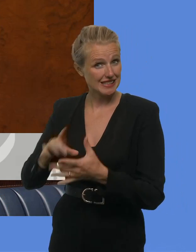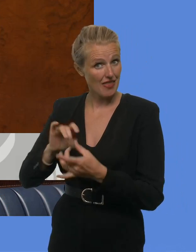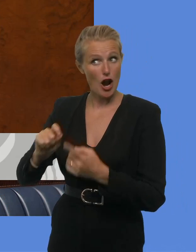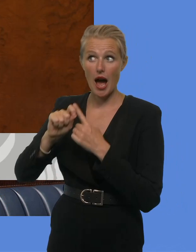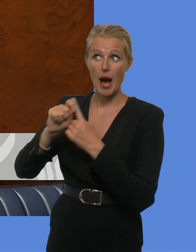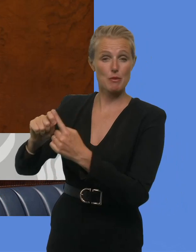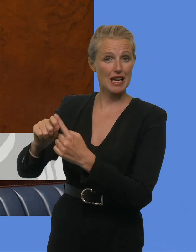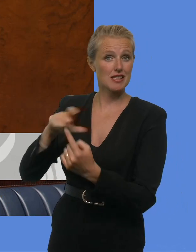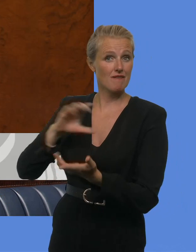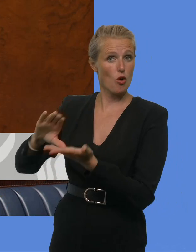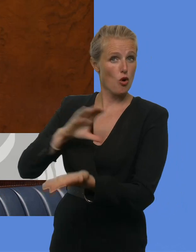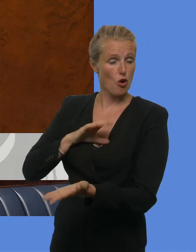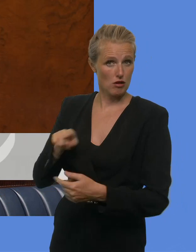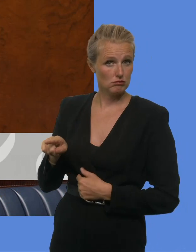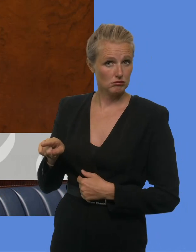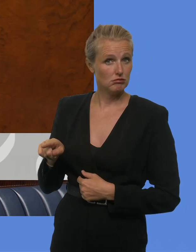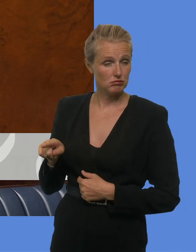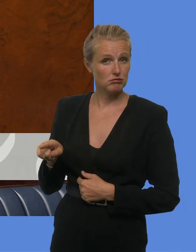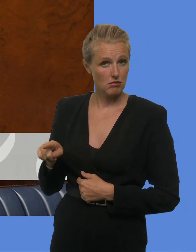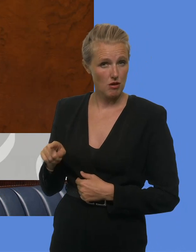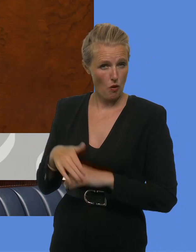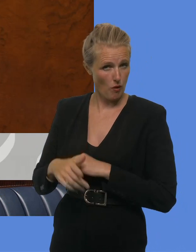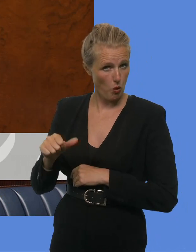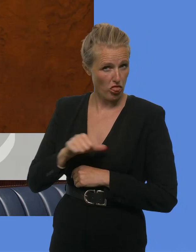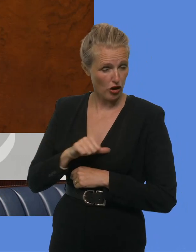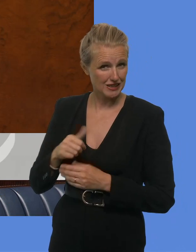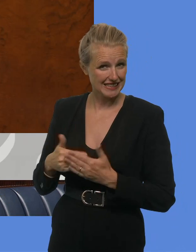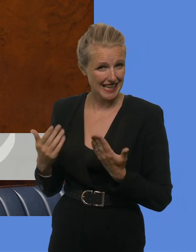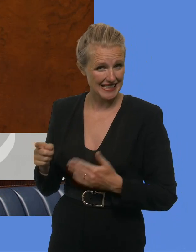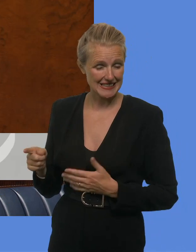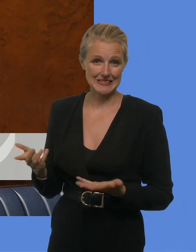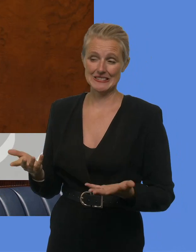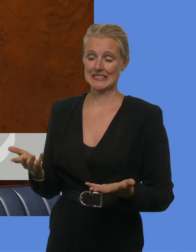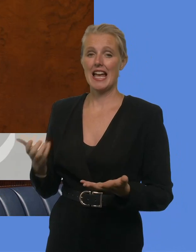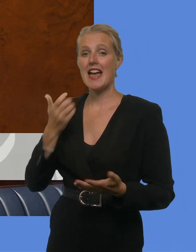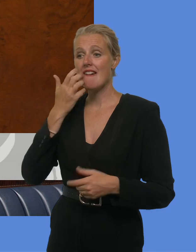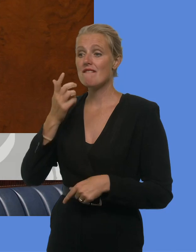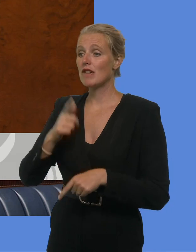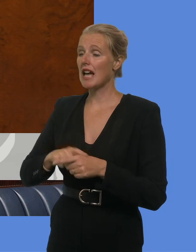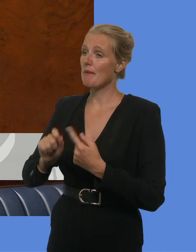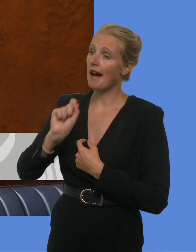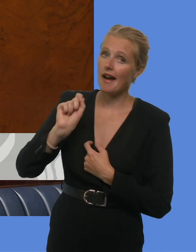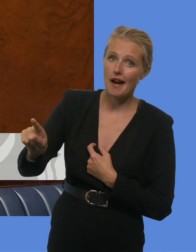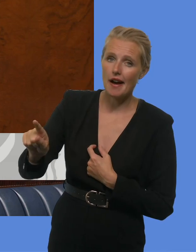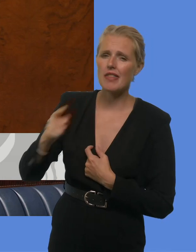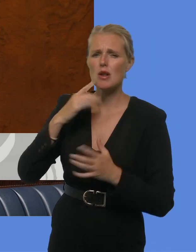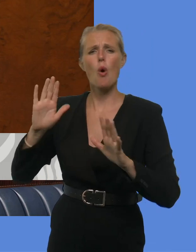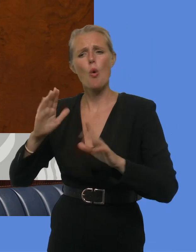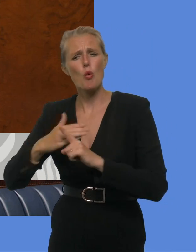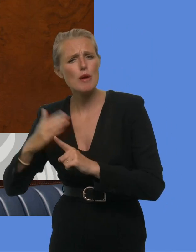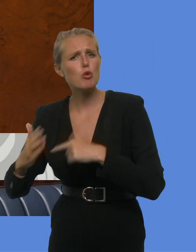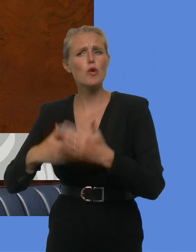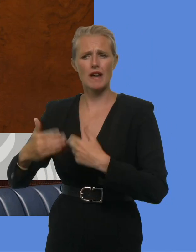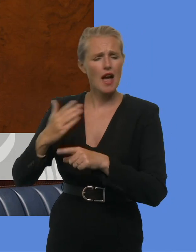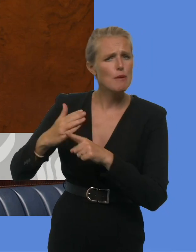application for the Troubles Permanent Disablement Scheme, and every time I write about this I'm told that improvements are being made, but quite